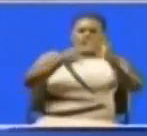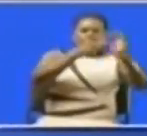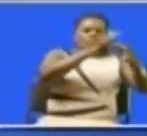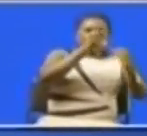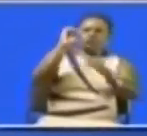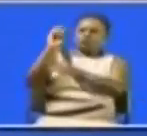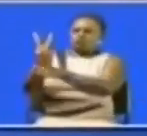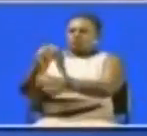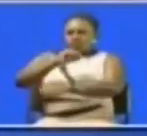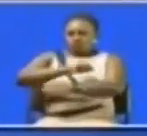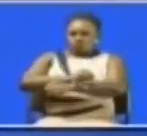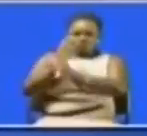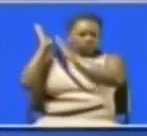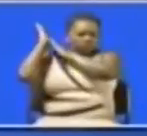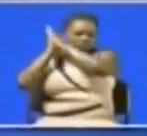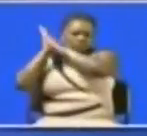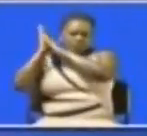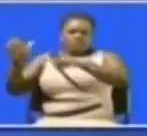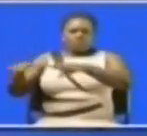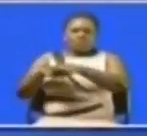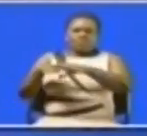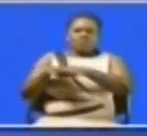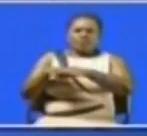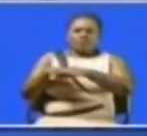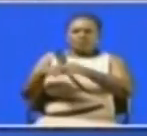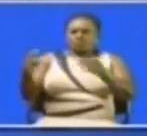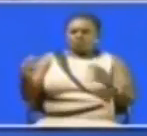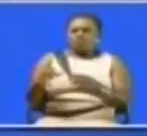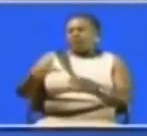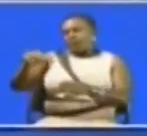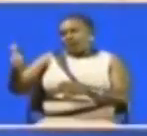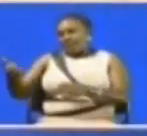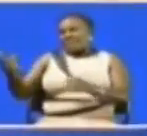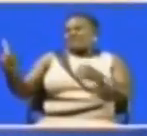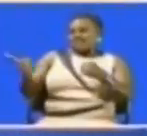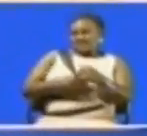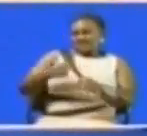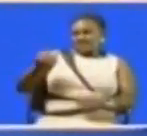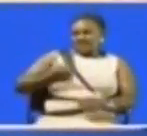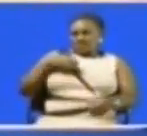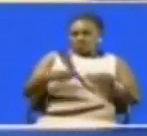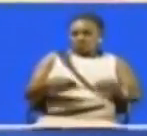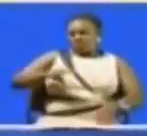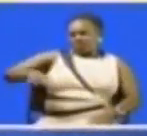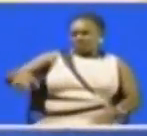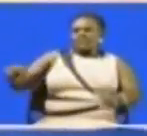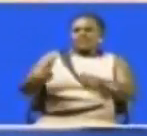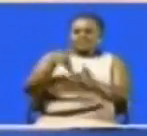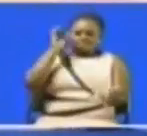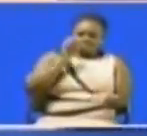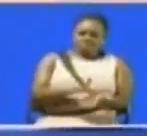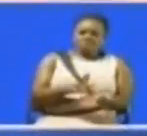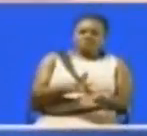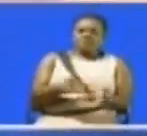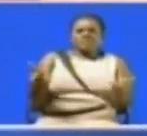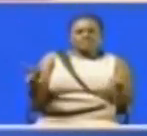Kibra for sporting dreadlocks and being a member of Rastafarians, another six girls in Funyula, Busia County, have been kicked out of school